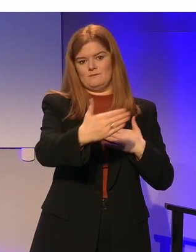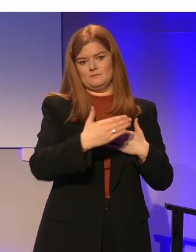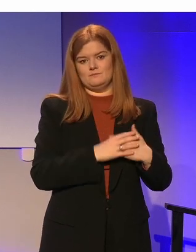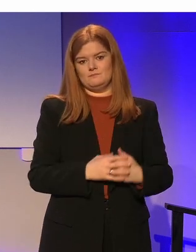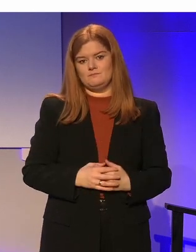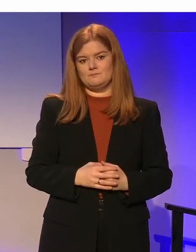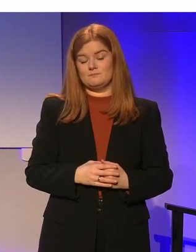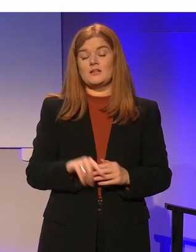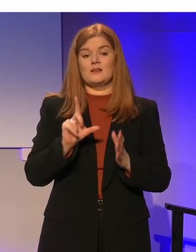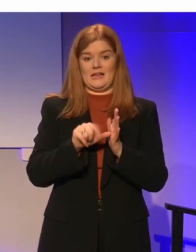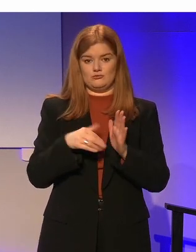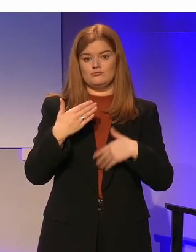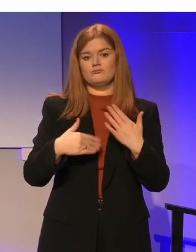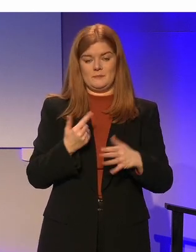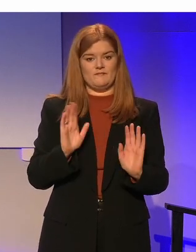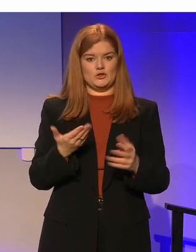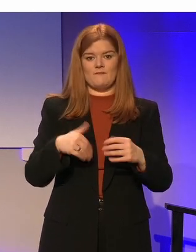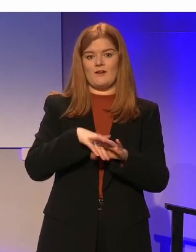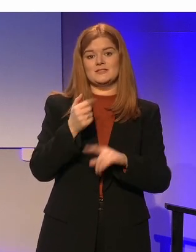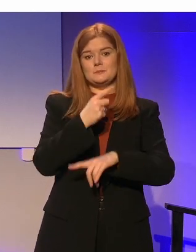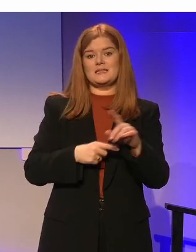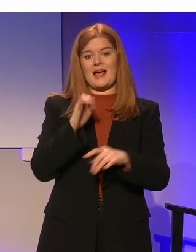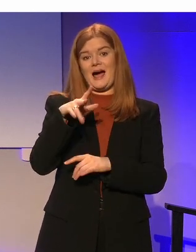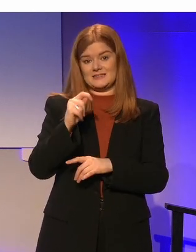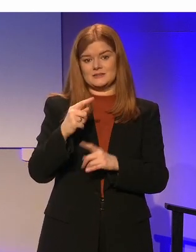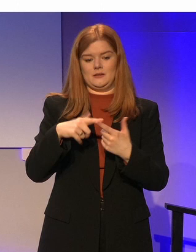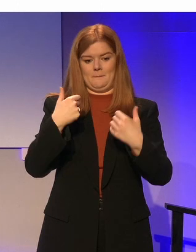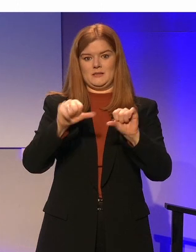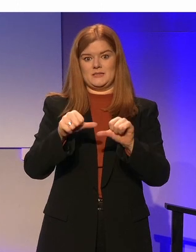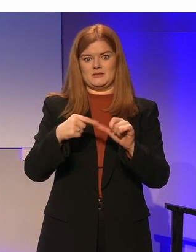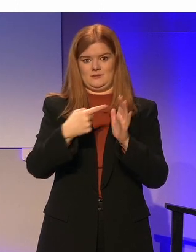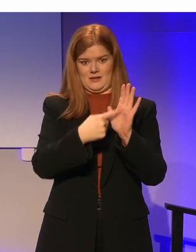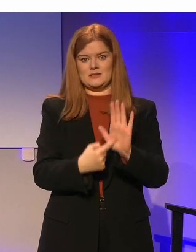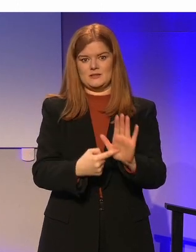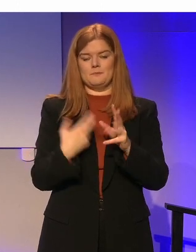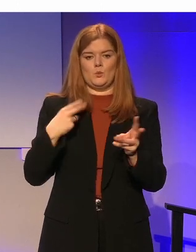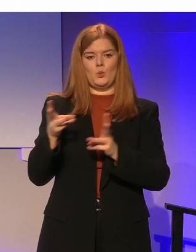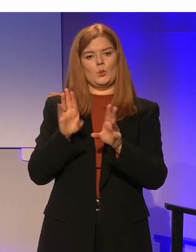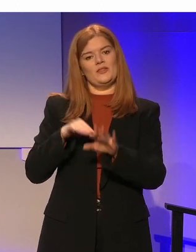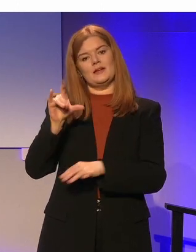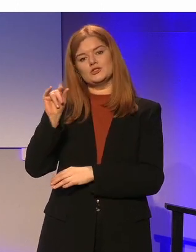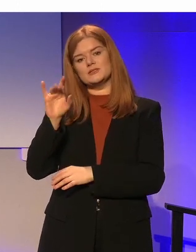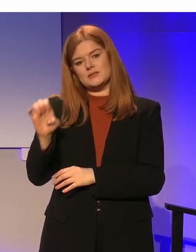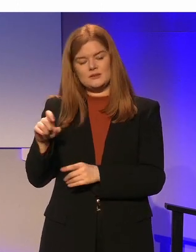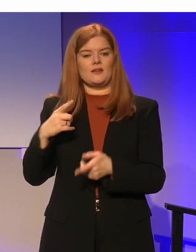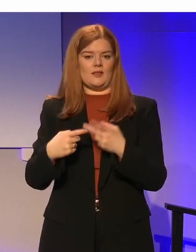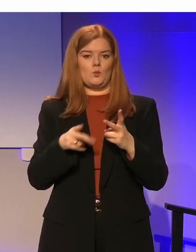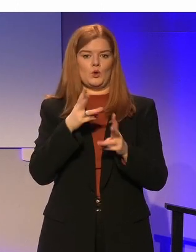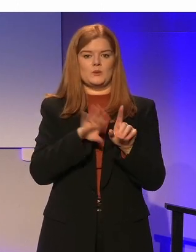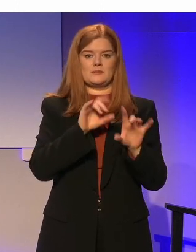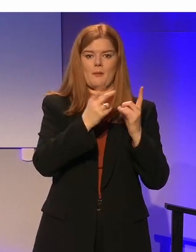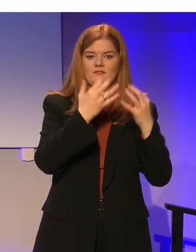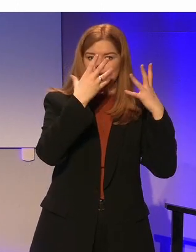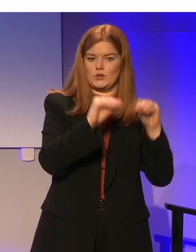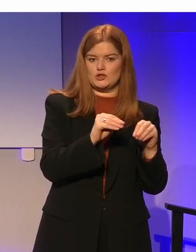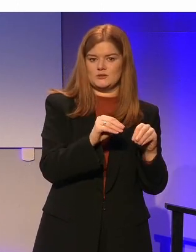thereafter. Later on, then, I was involved in the Disability Act and commencement of that, working with the HSE and then working with the